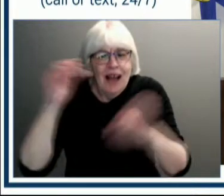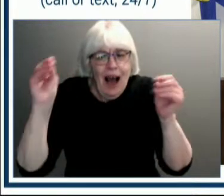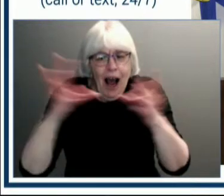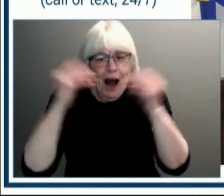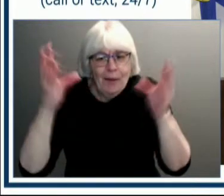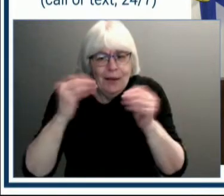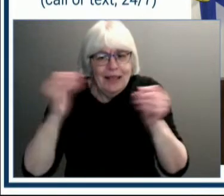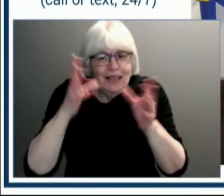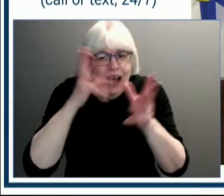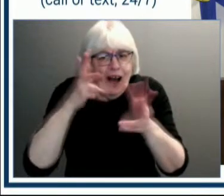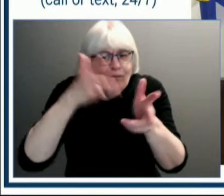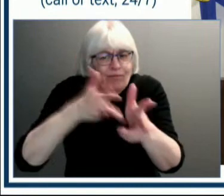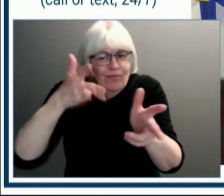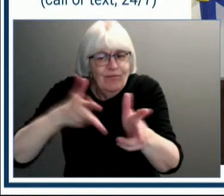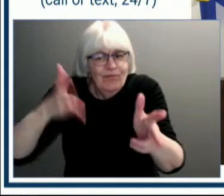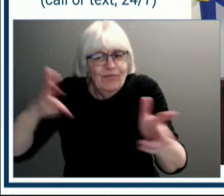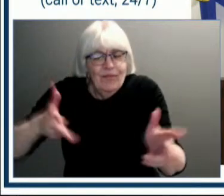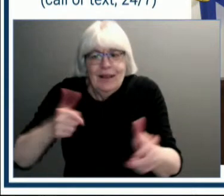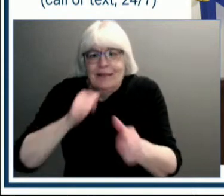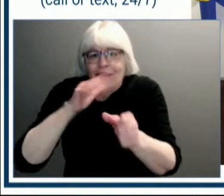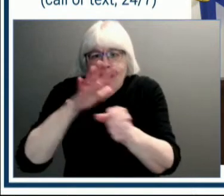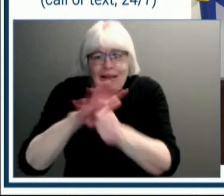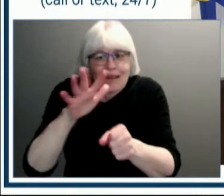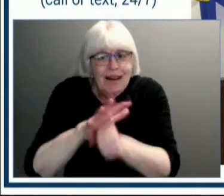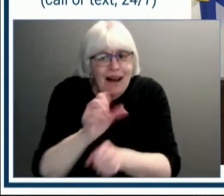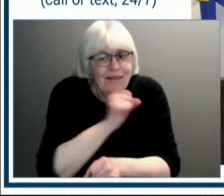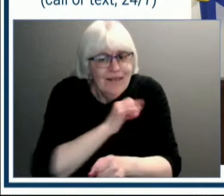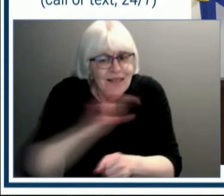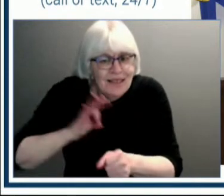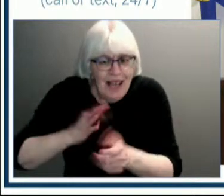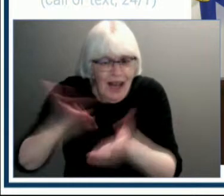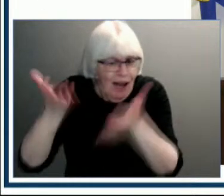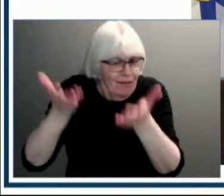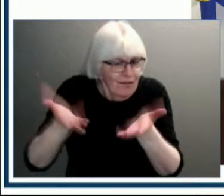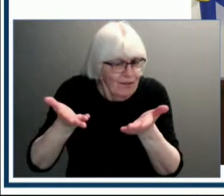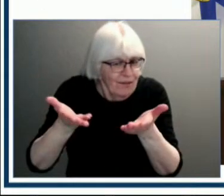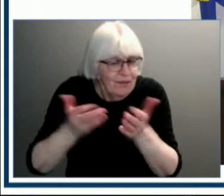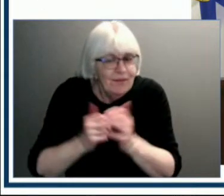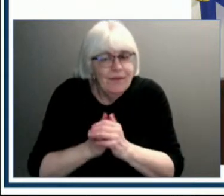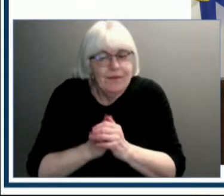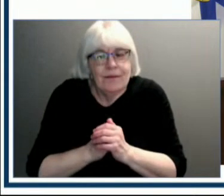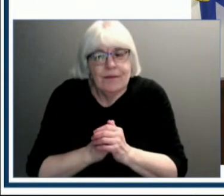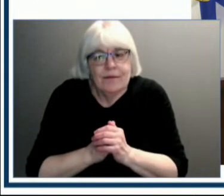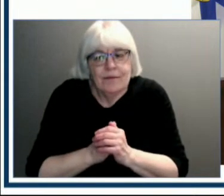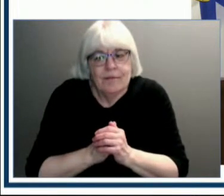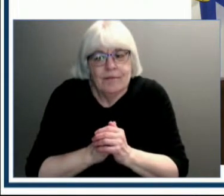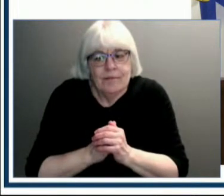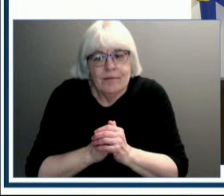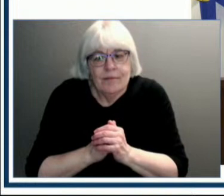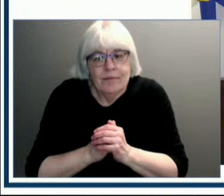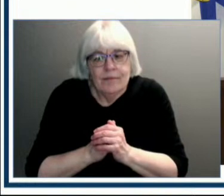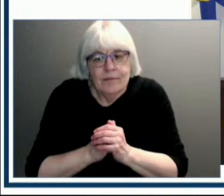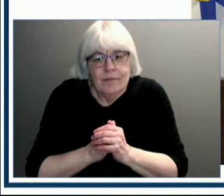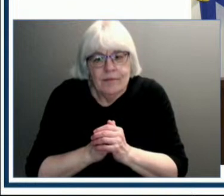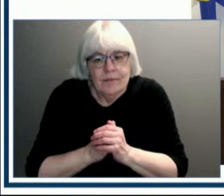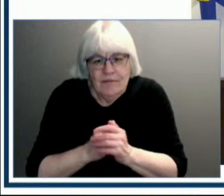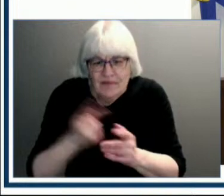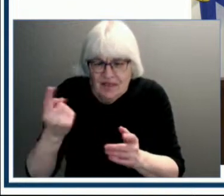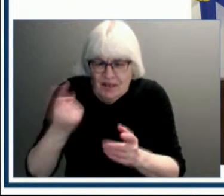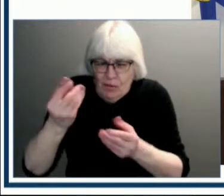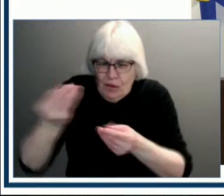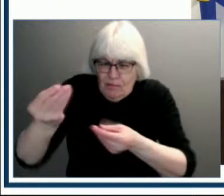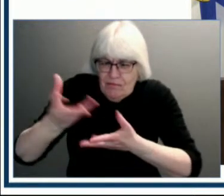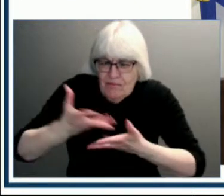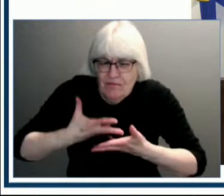by this morning and there were already 7 or 8 lined up, and that was early in the day. I was told that there were people who had heart attacks who were